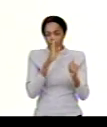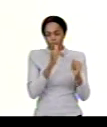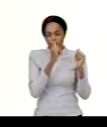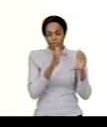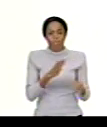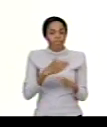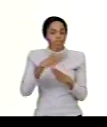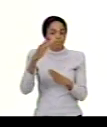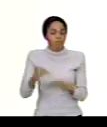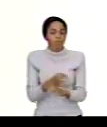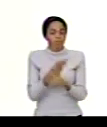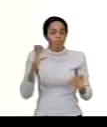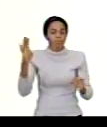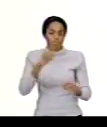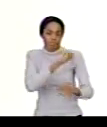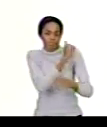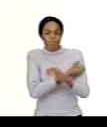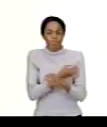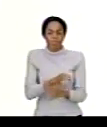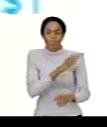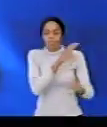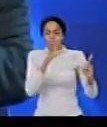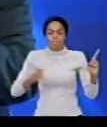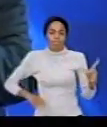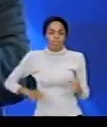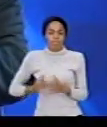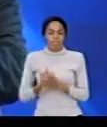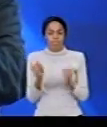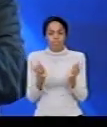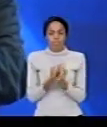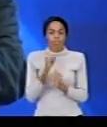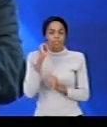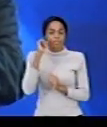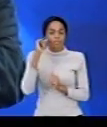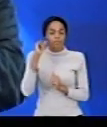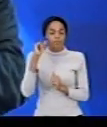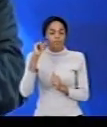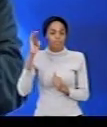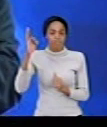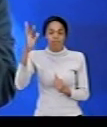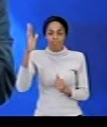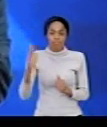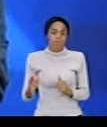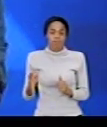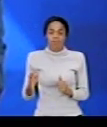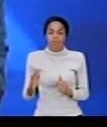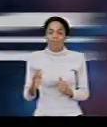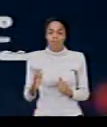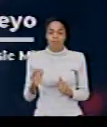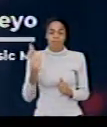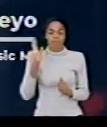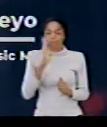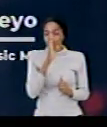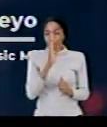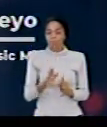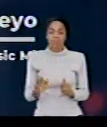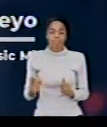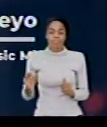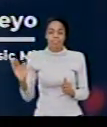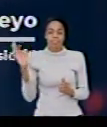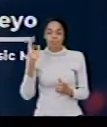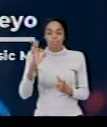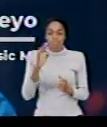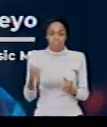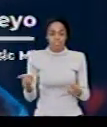the authority of Christ. The inspirational and international evangelist, Pastor Dr. W.F. Kumuyi, will be ministering along with Jeff Dio, our